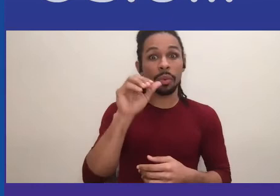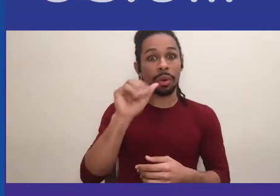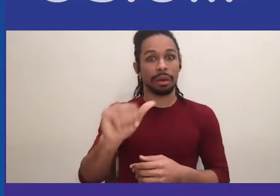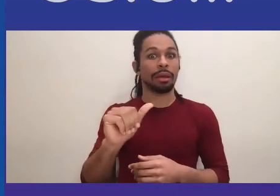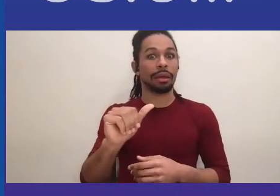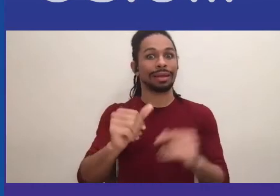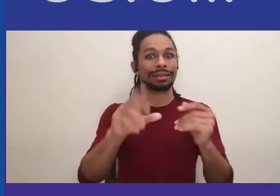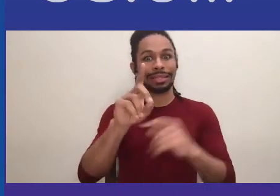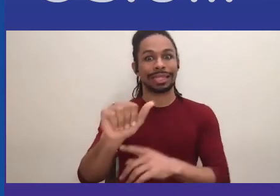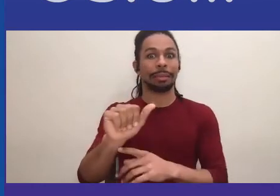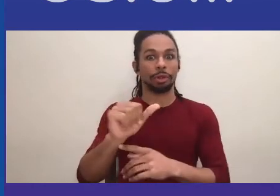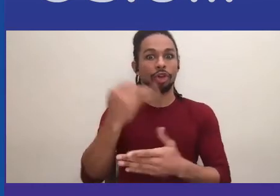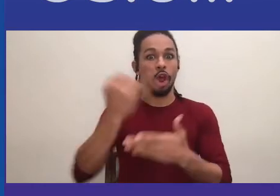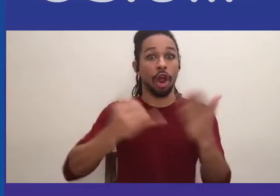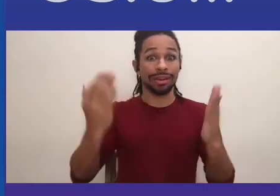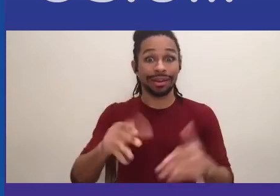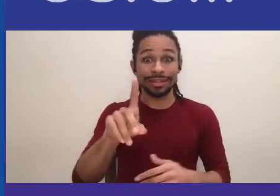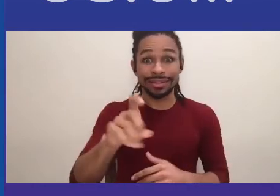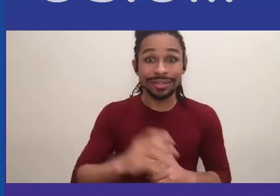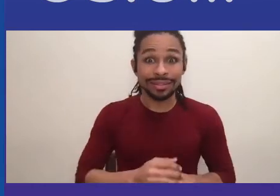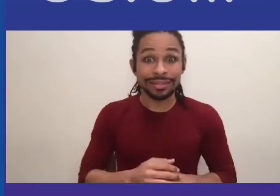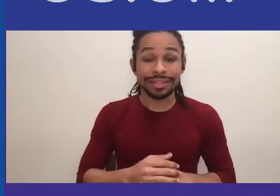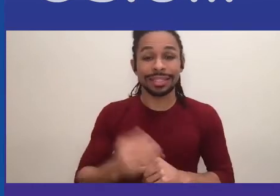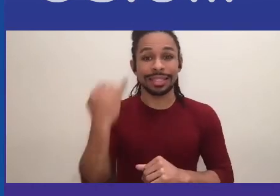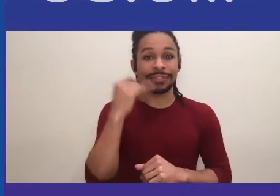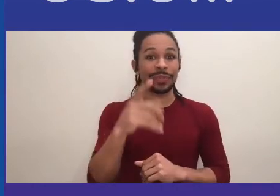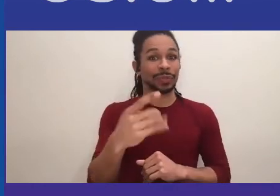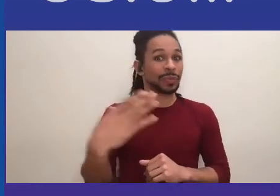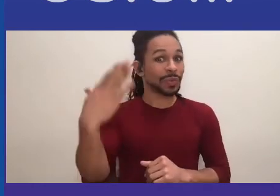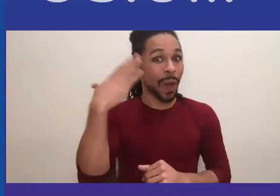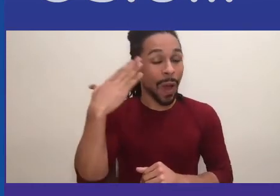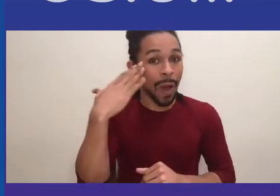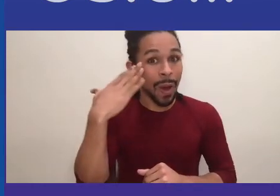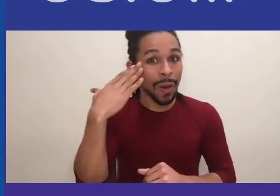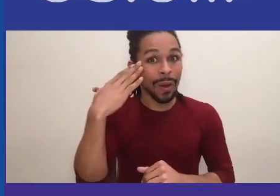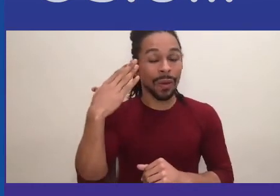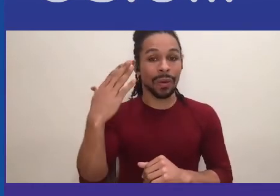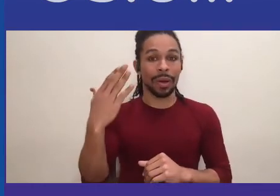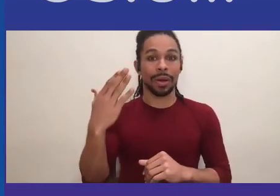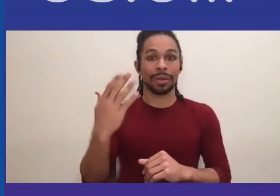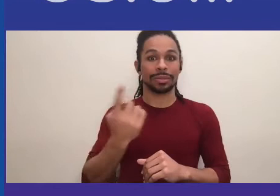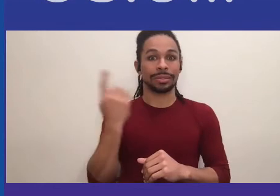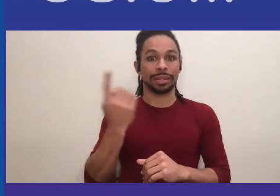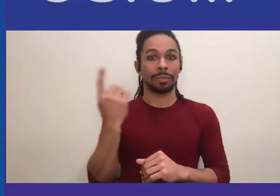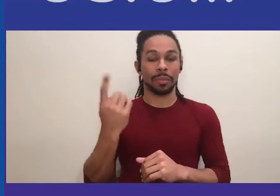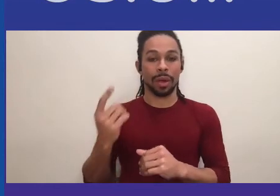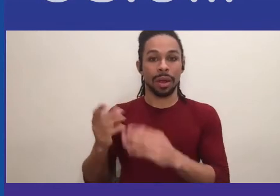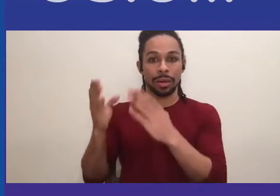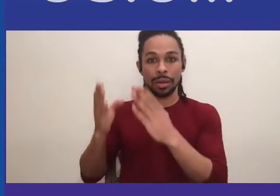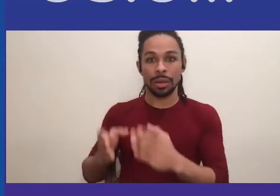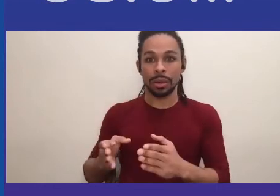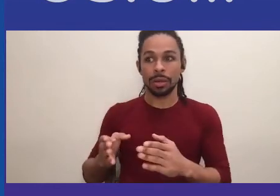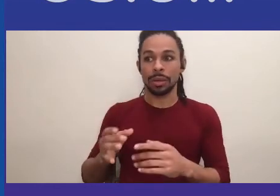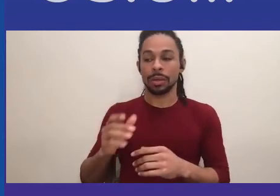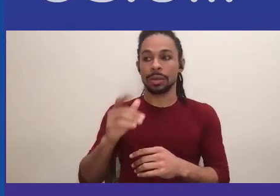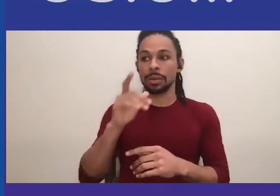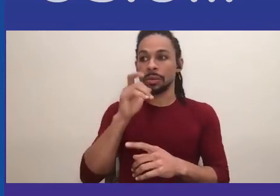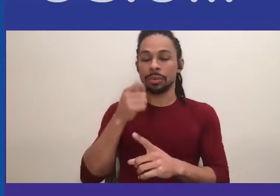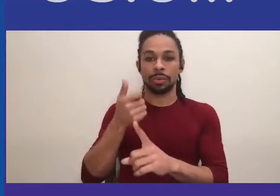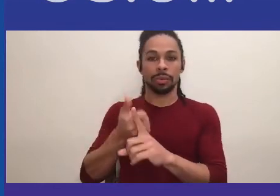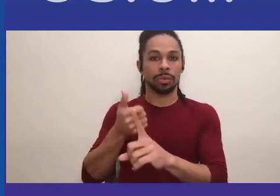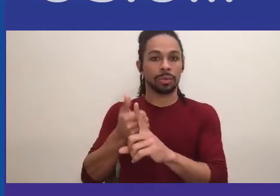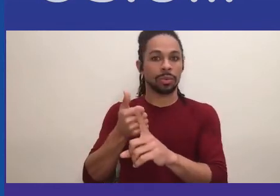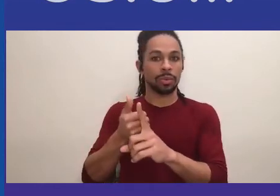artist? If you know that person or artist, do